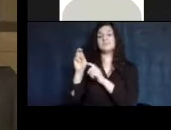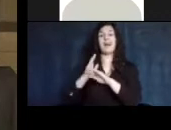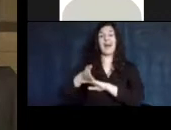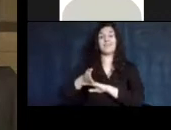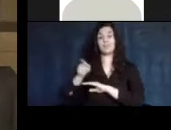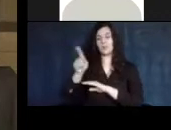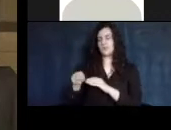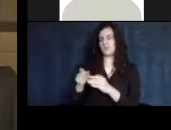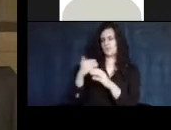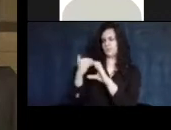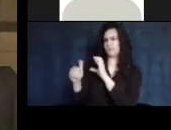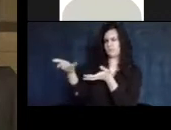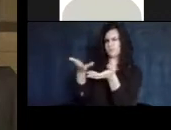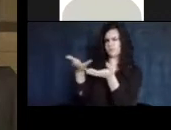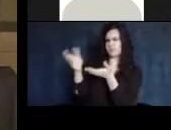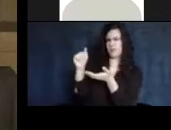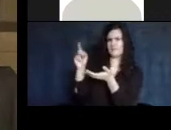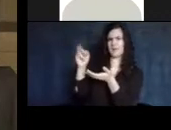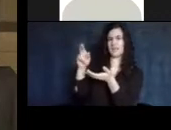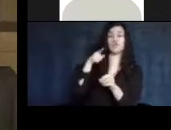go ahead and get your classes scheduled for the fall.